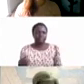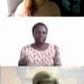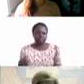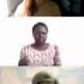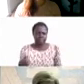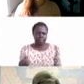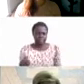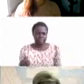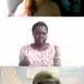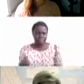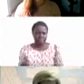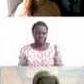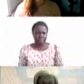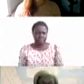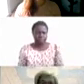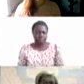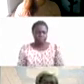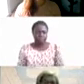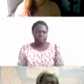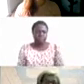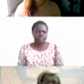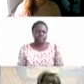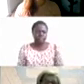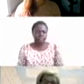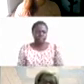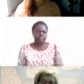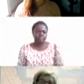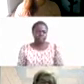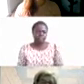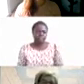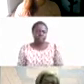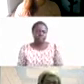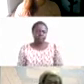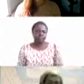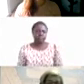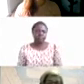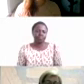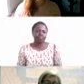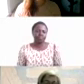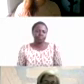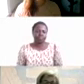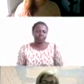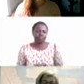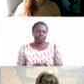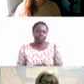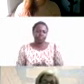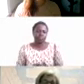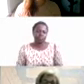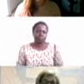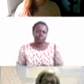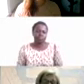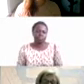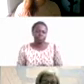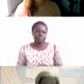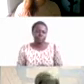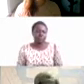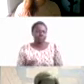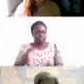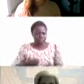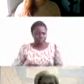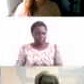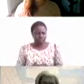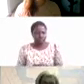of these approaches and these activities is we want women